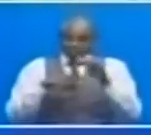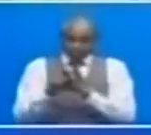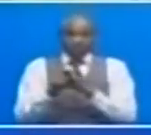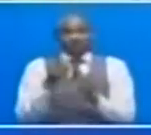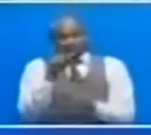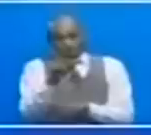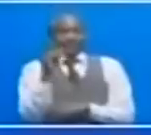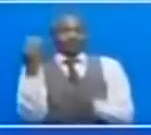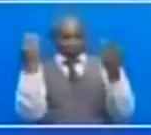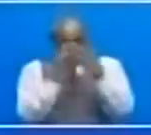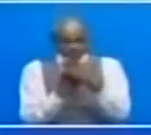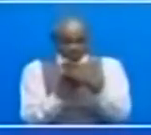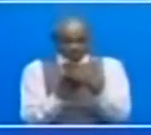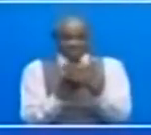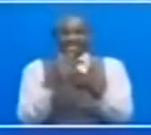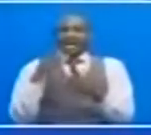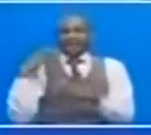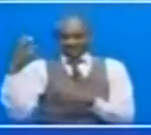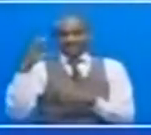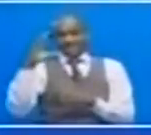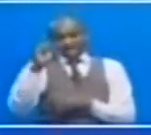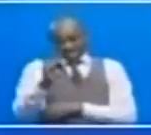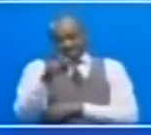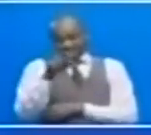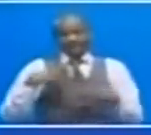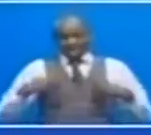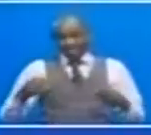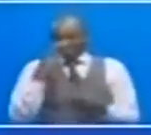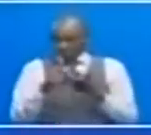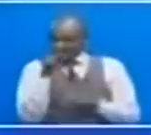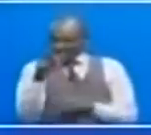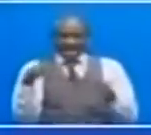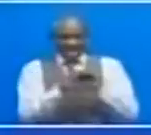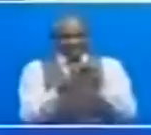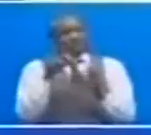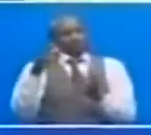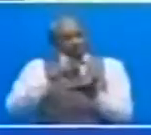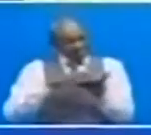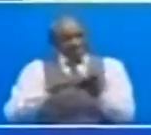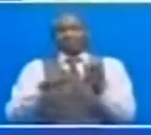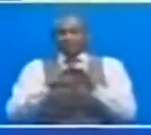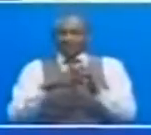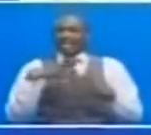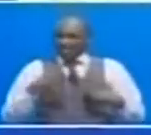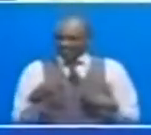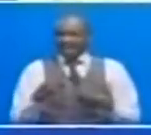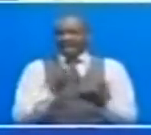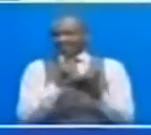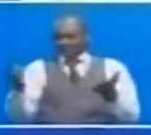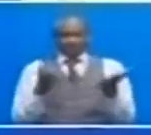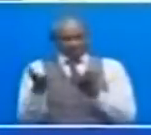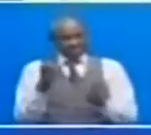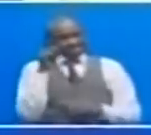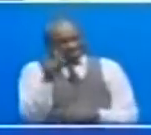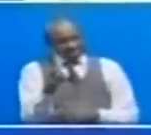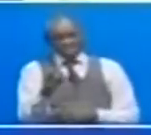least one night. Cabinet Secretary for Health James Macharia said access to basic primary health care and referral services is